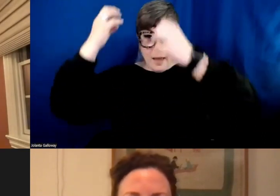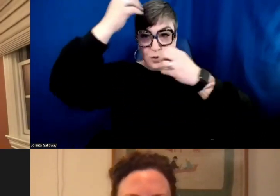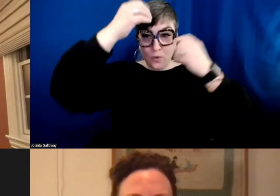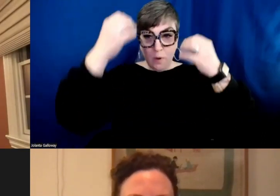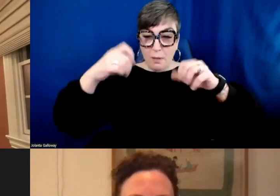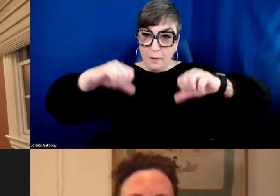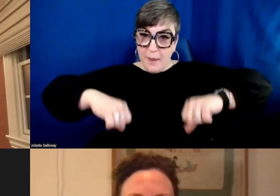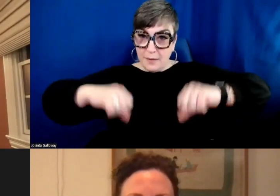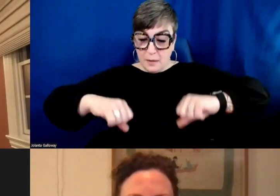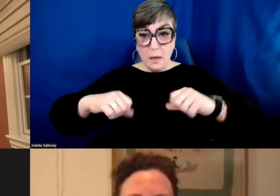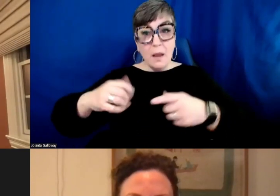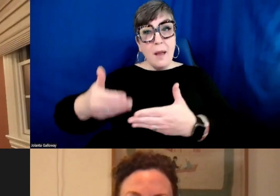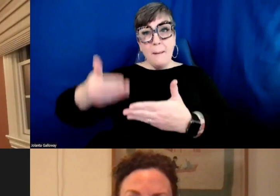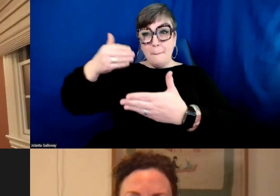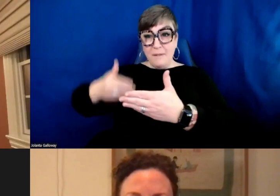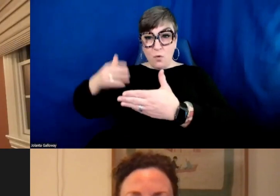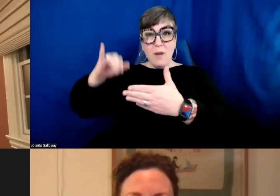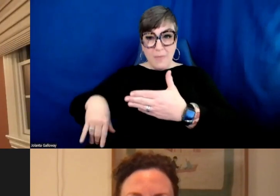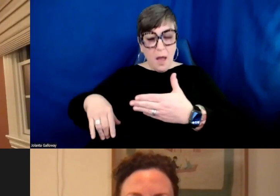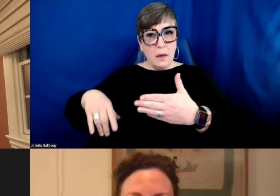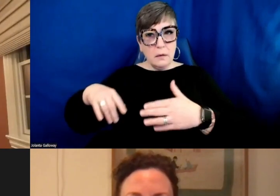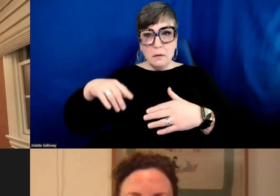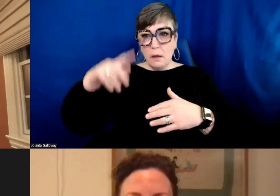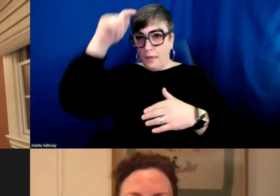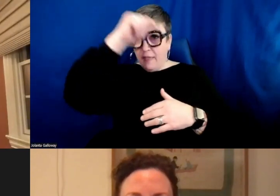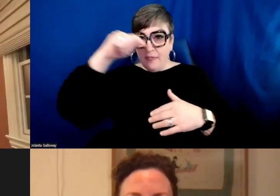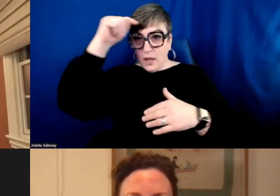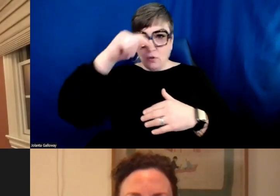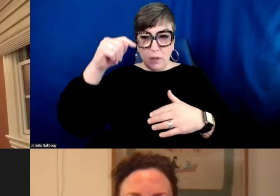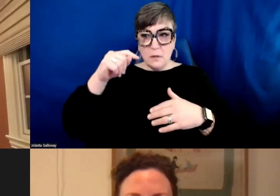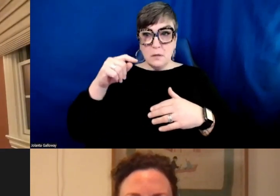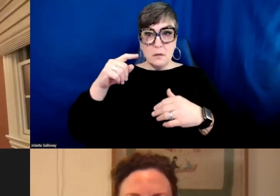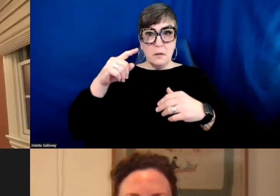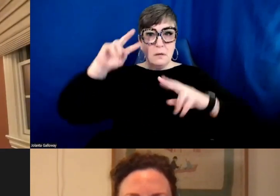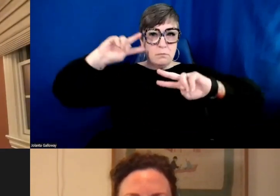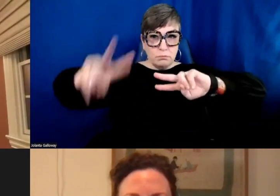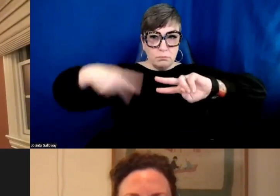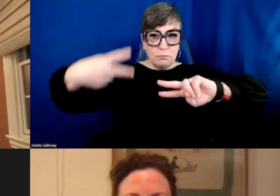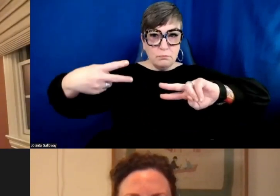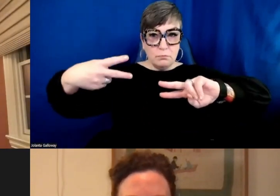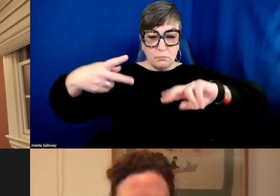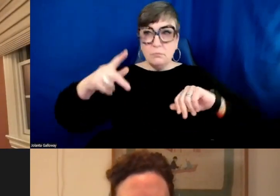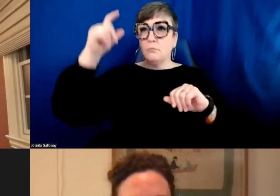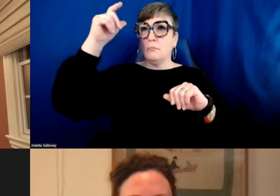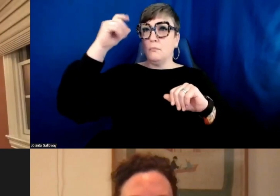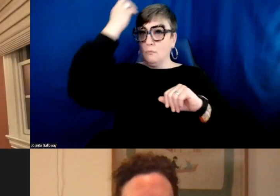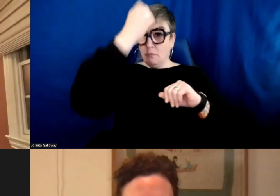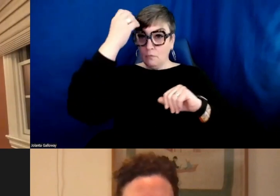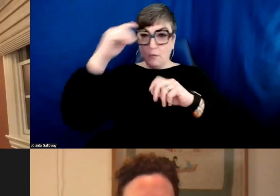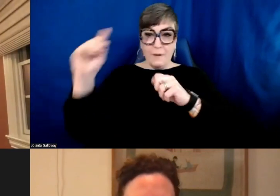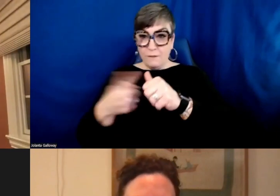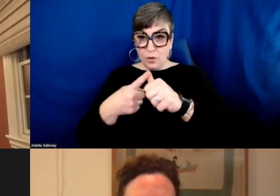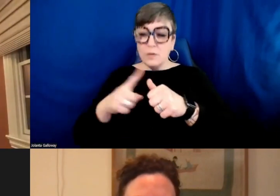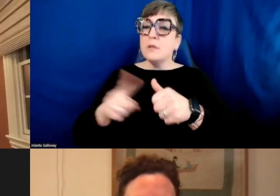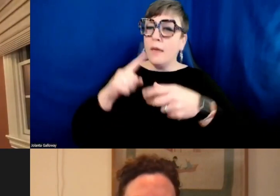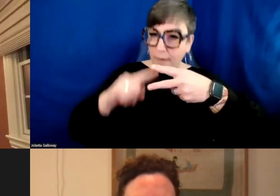theories thought it was intellectual capacity, um, evolved first and then human beings stood up. So